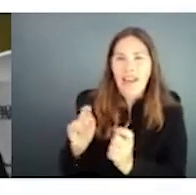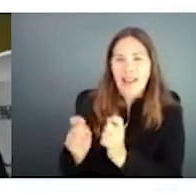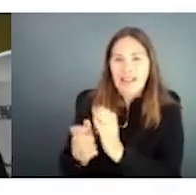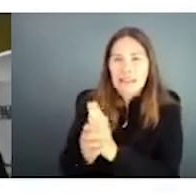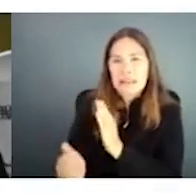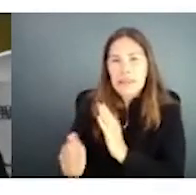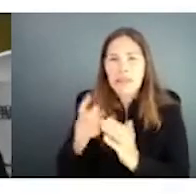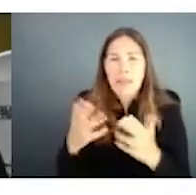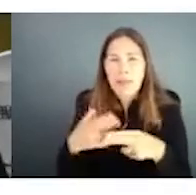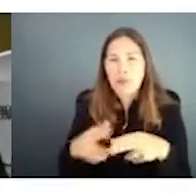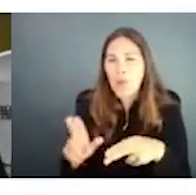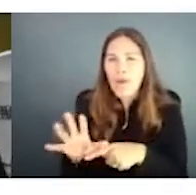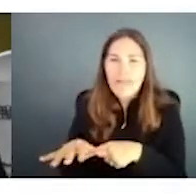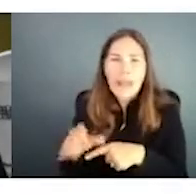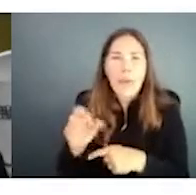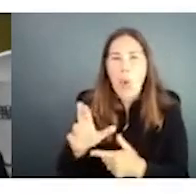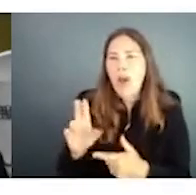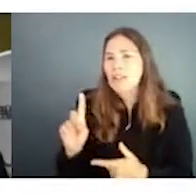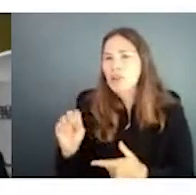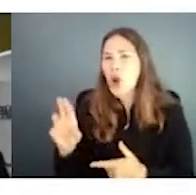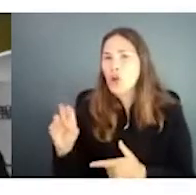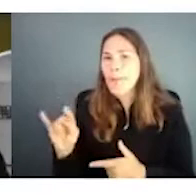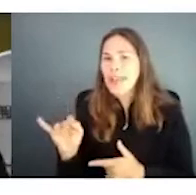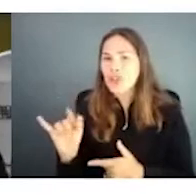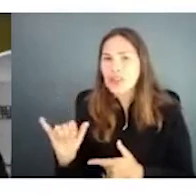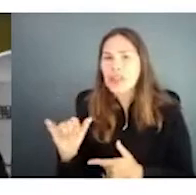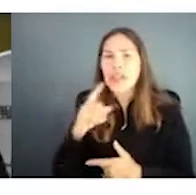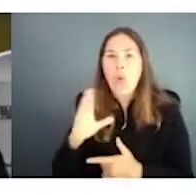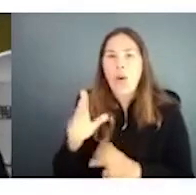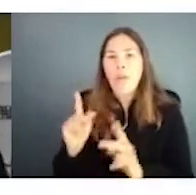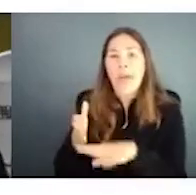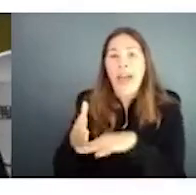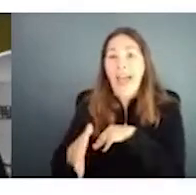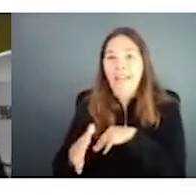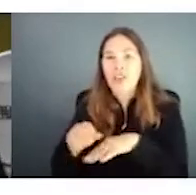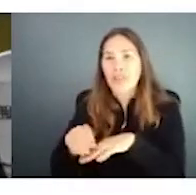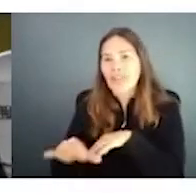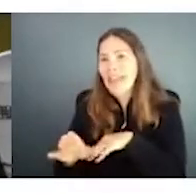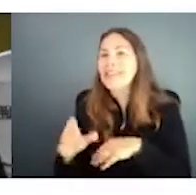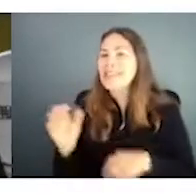film and documentary, and then a lot of people like After Effects and